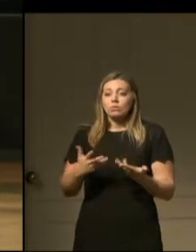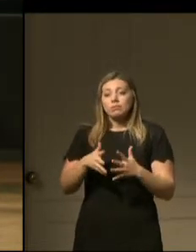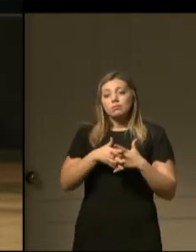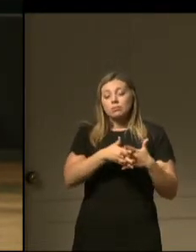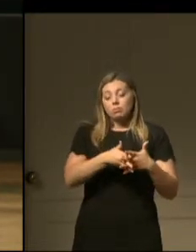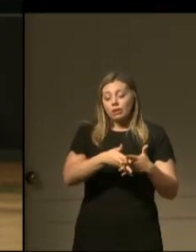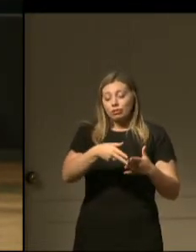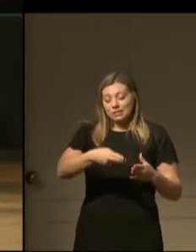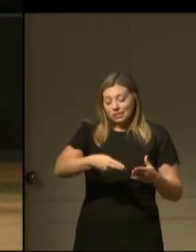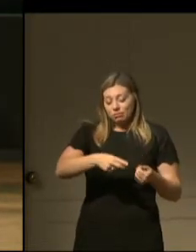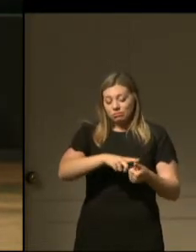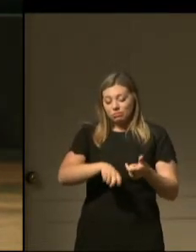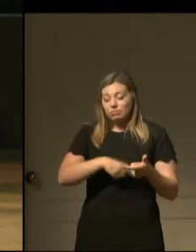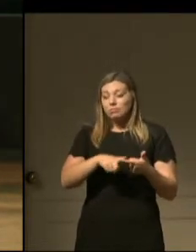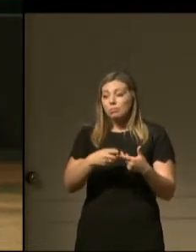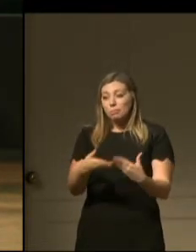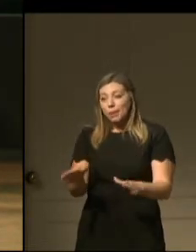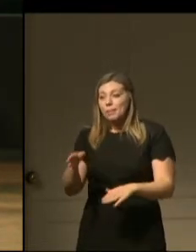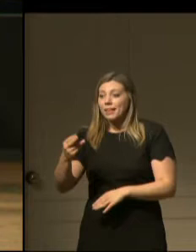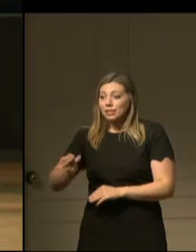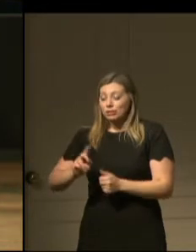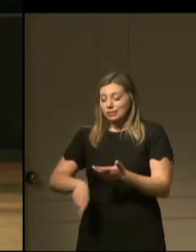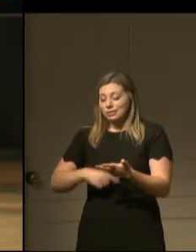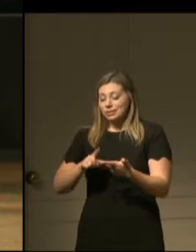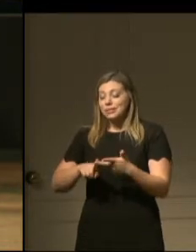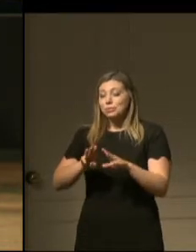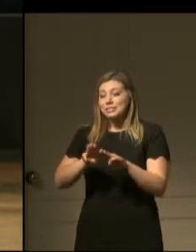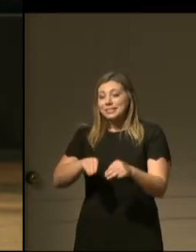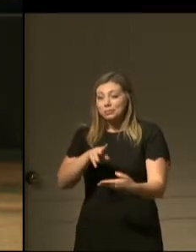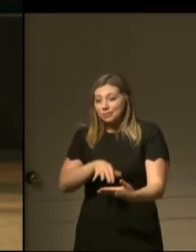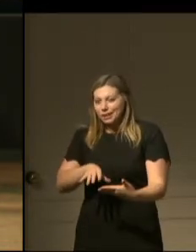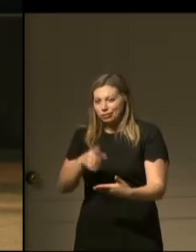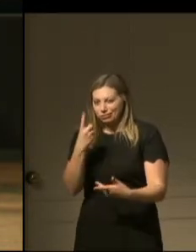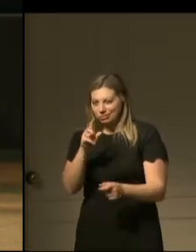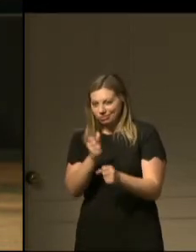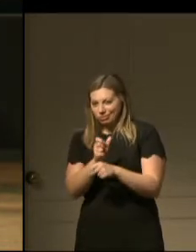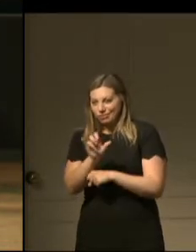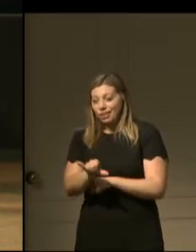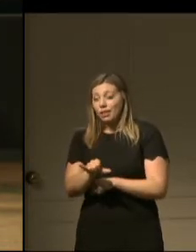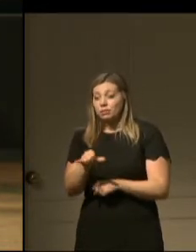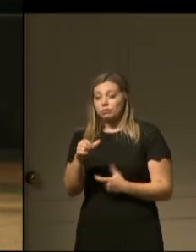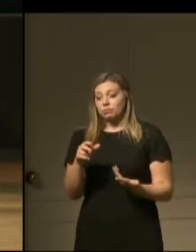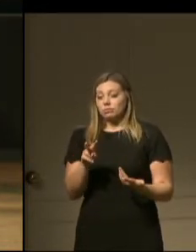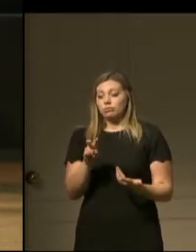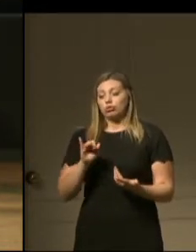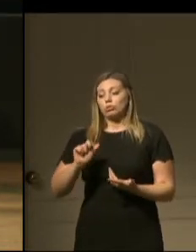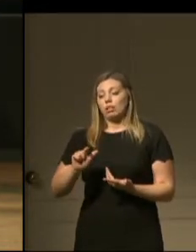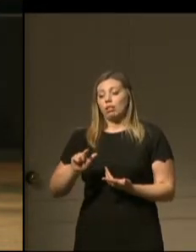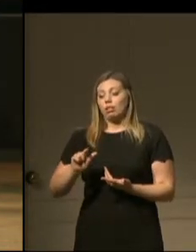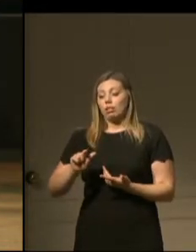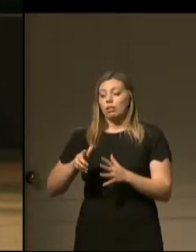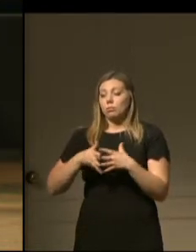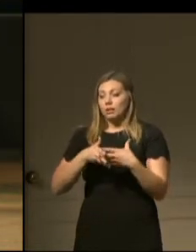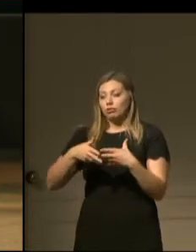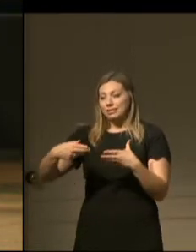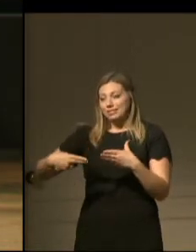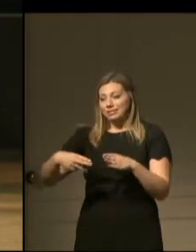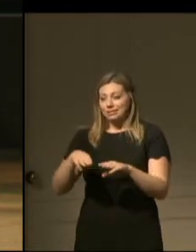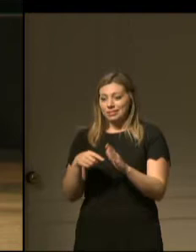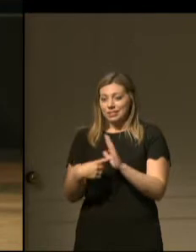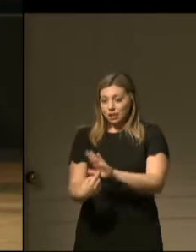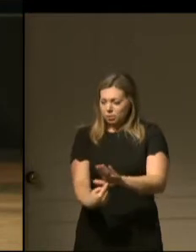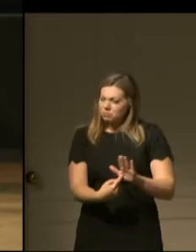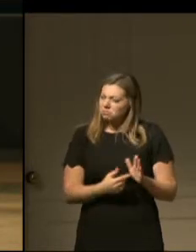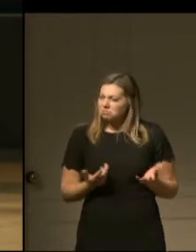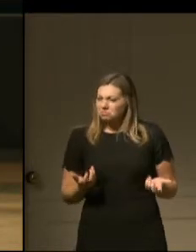American history and some public history and museum studies in creating that virtual American history exhibit.